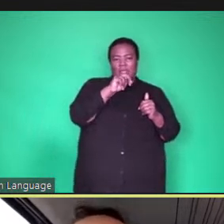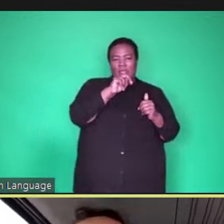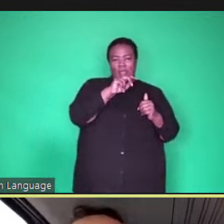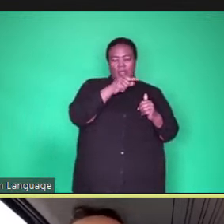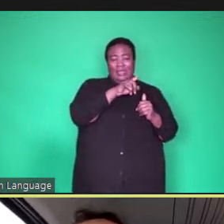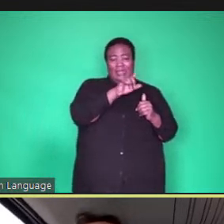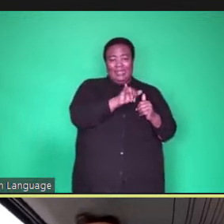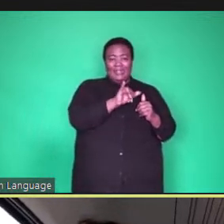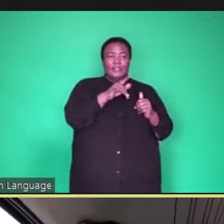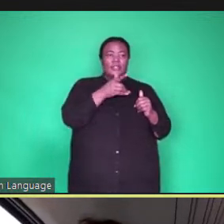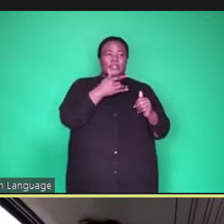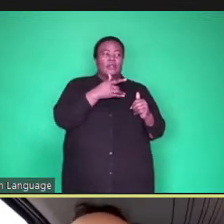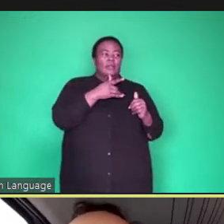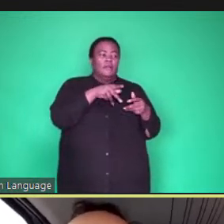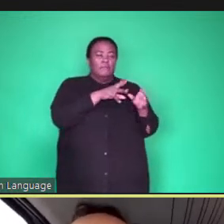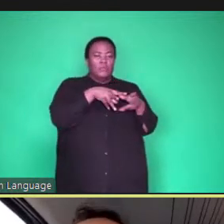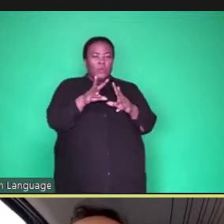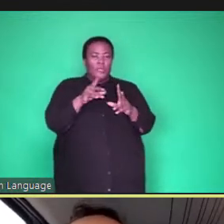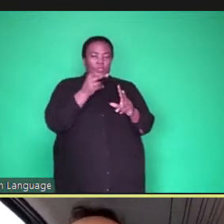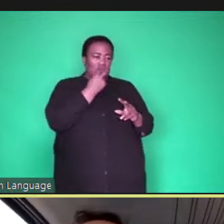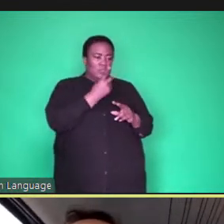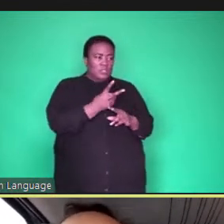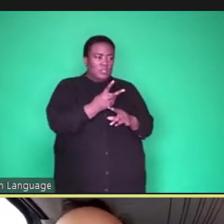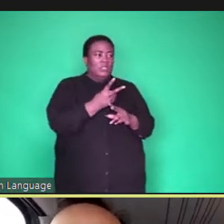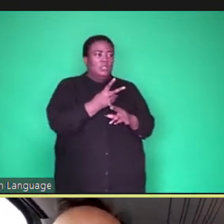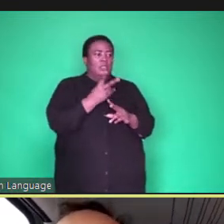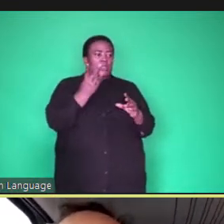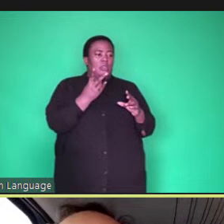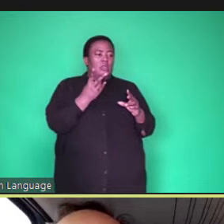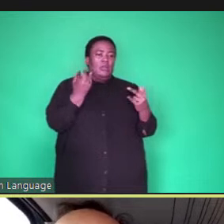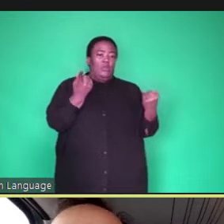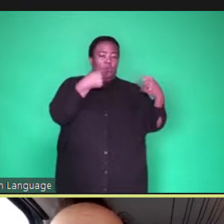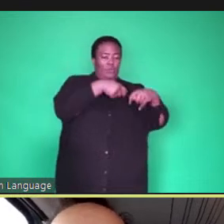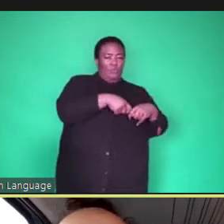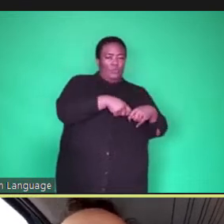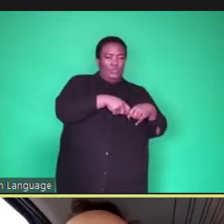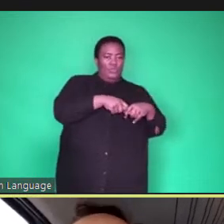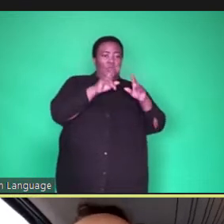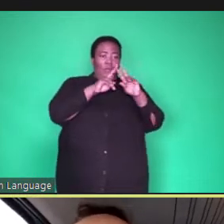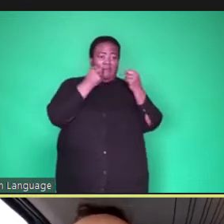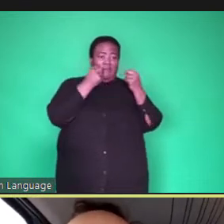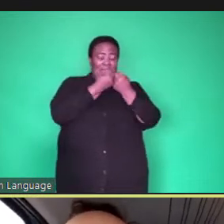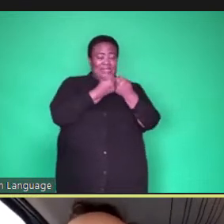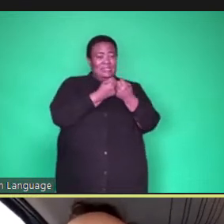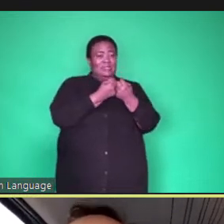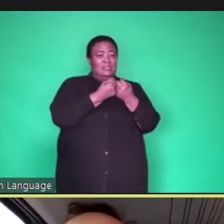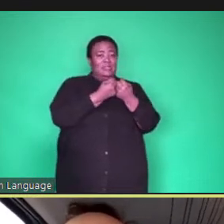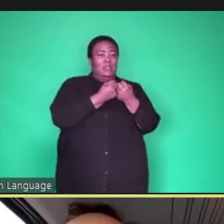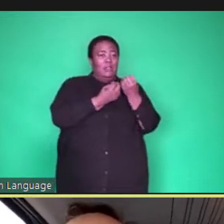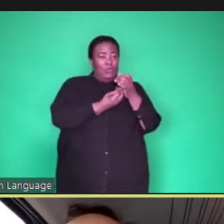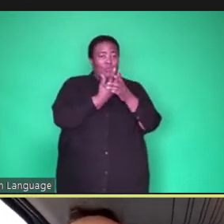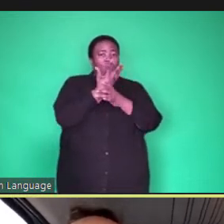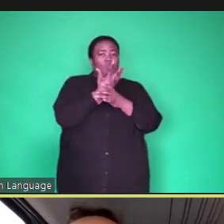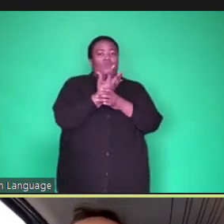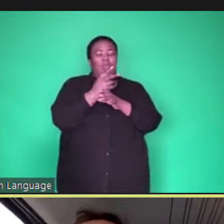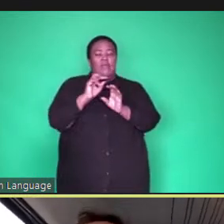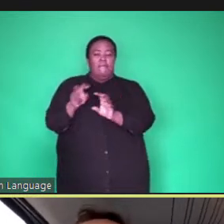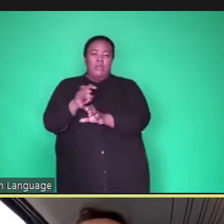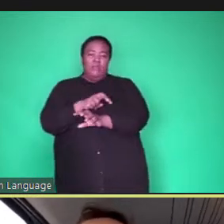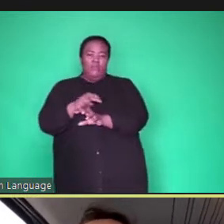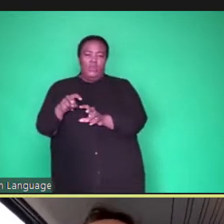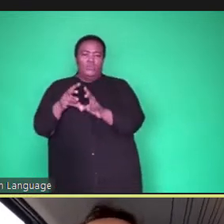to estimate the contribution of natural growth and migration growth,